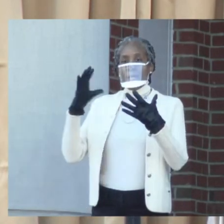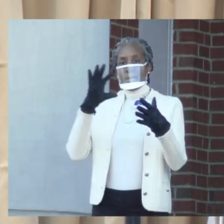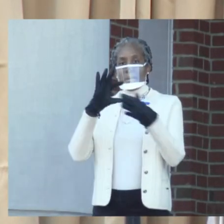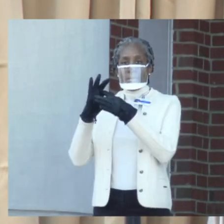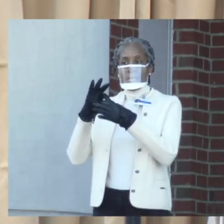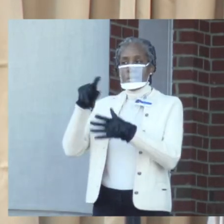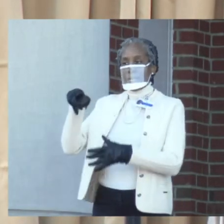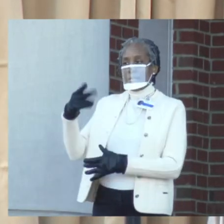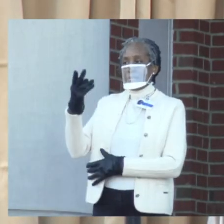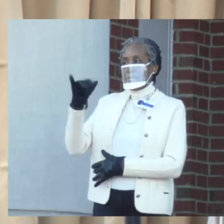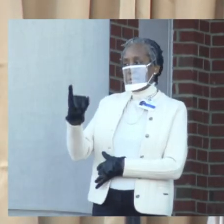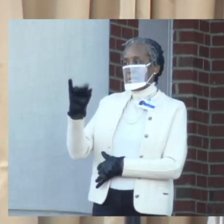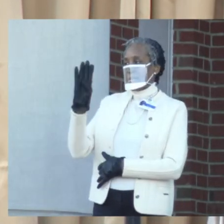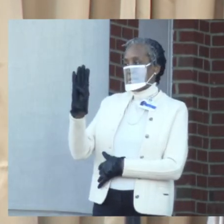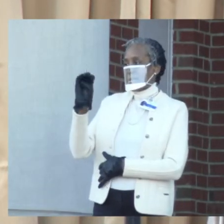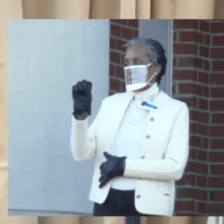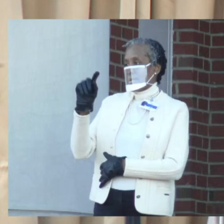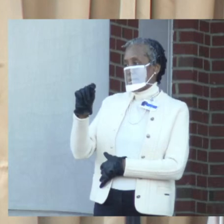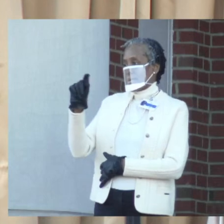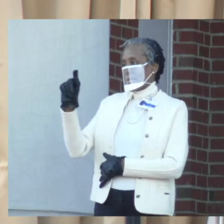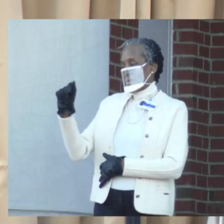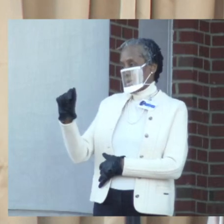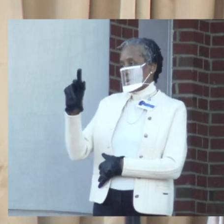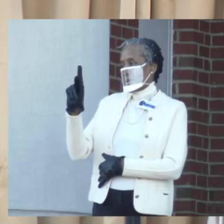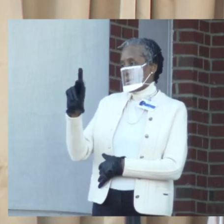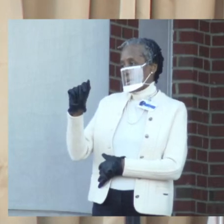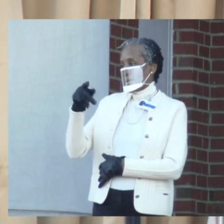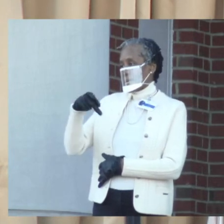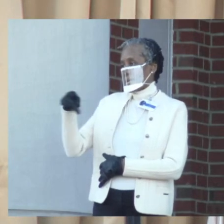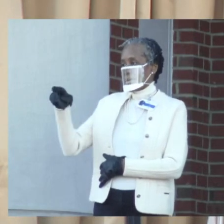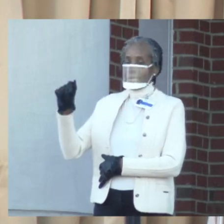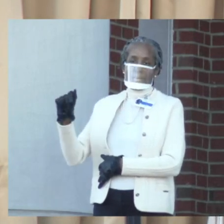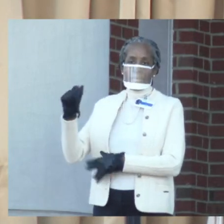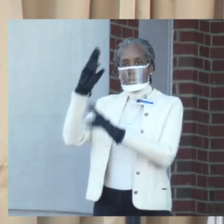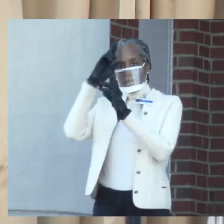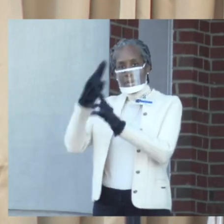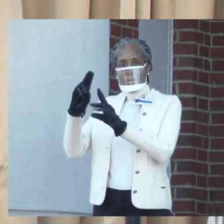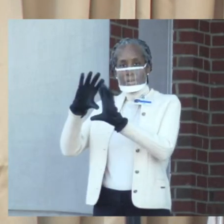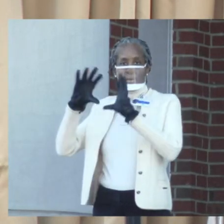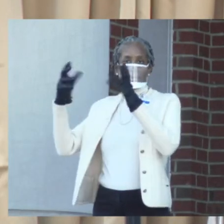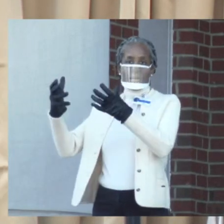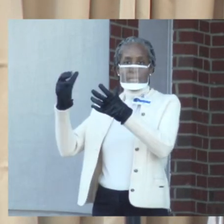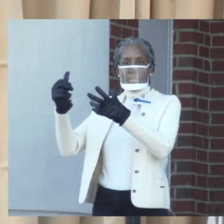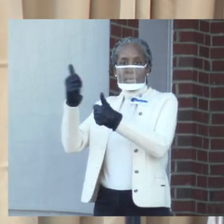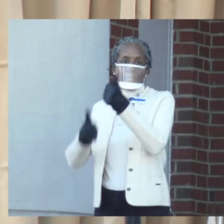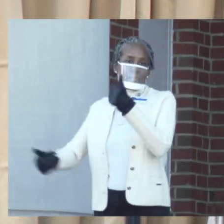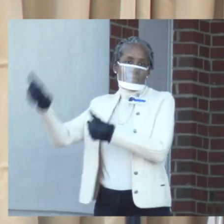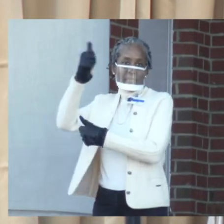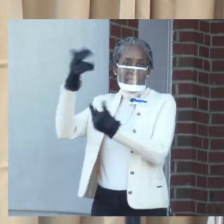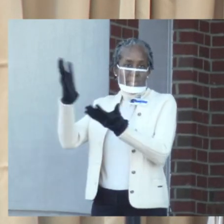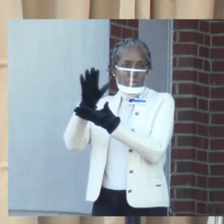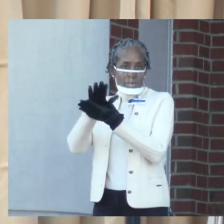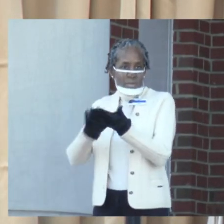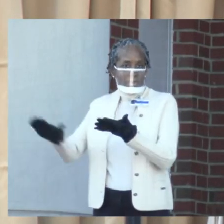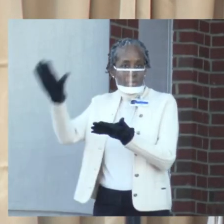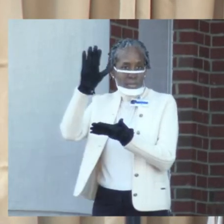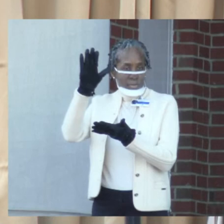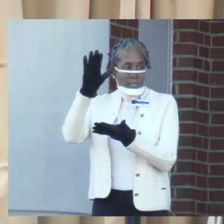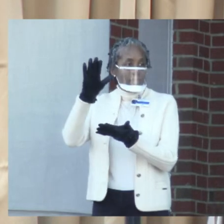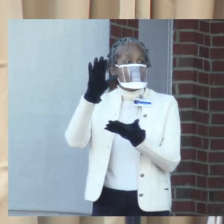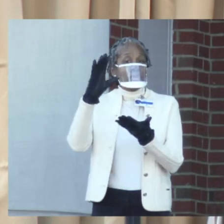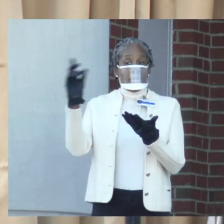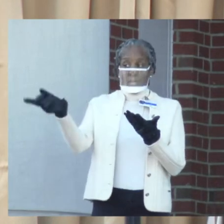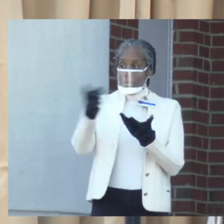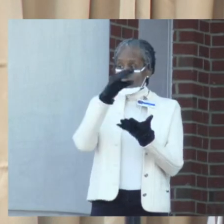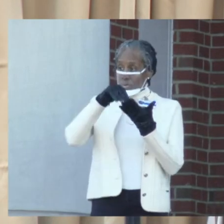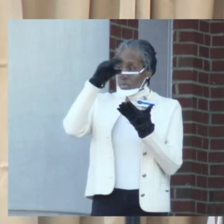Society. This society is the overarching honor society for all others here at the college. Will